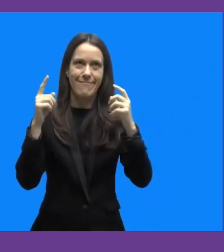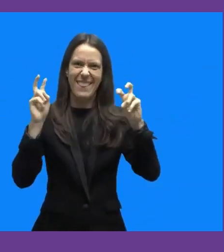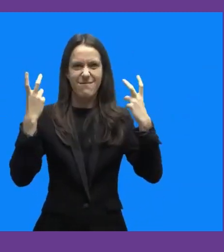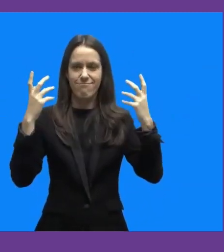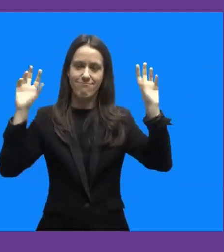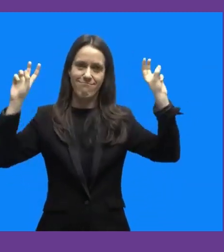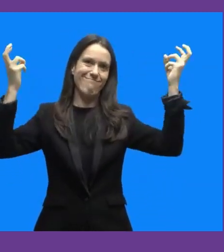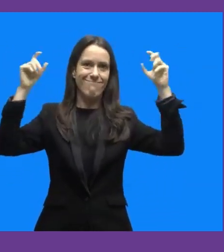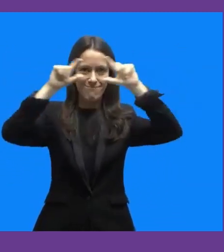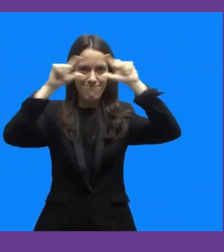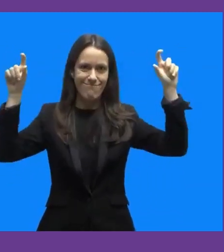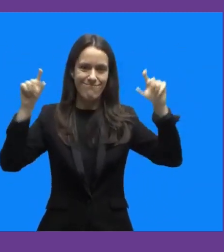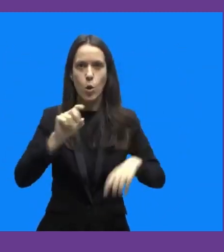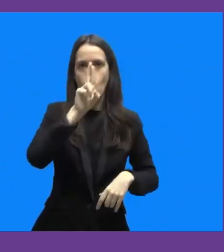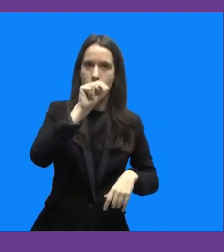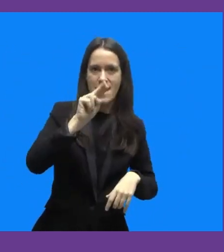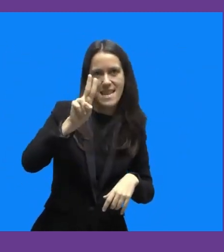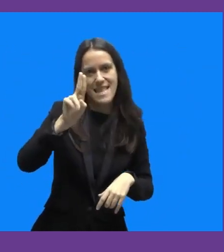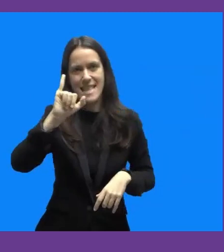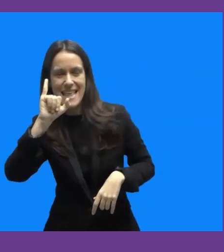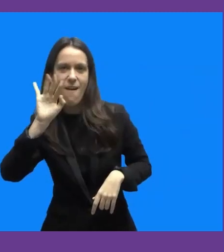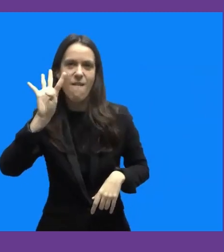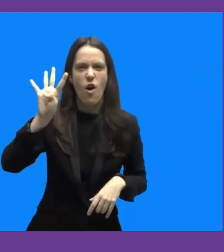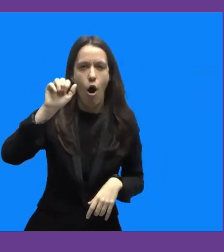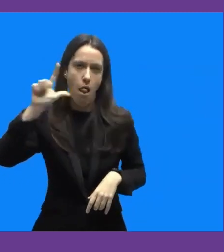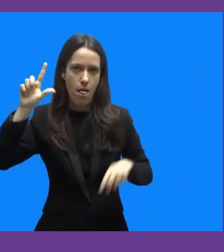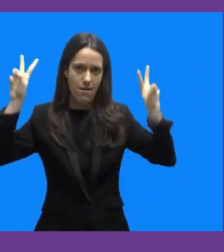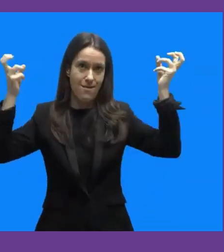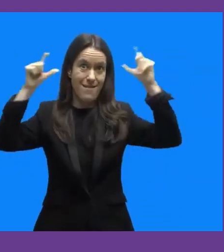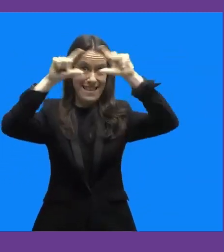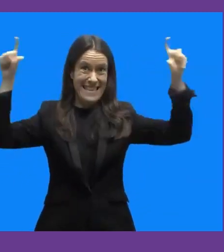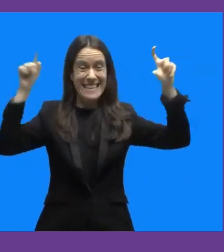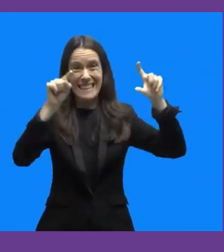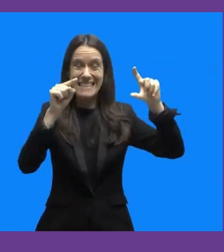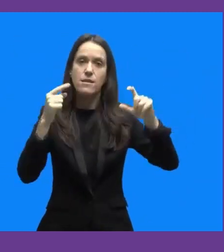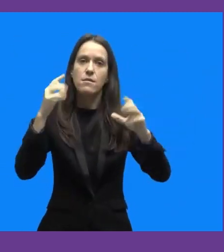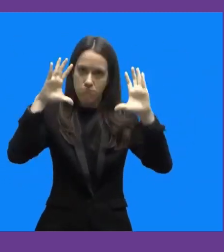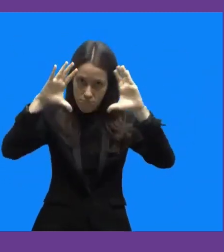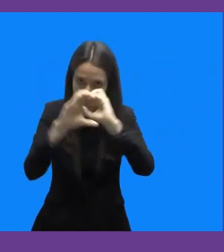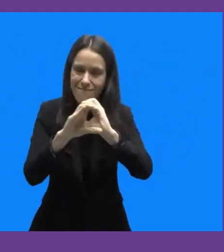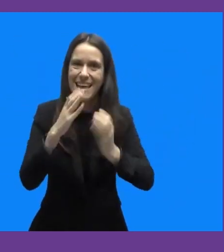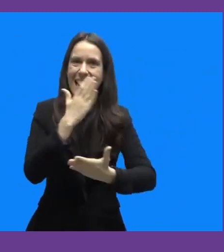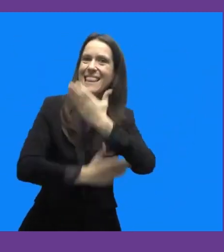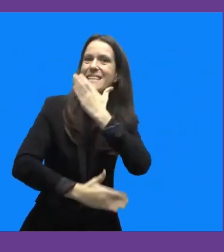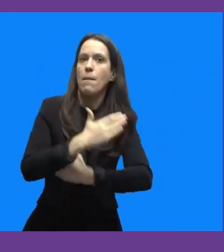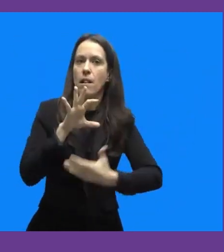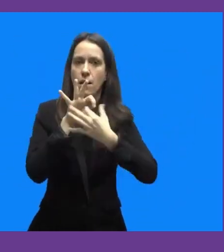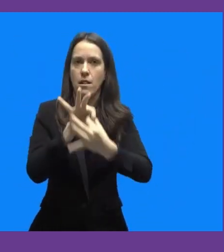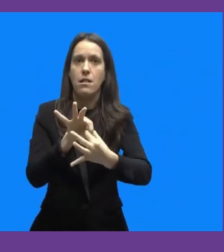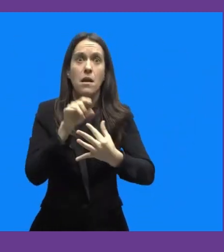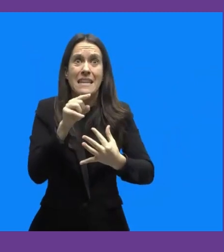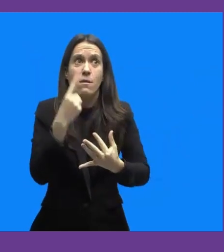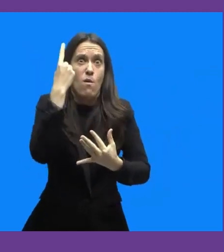a product, a tool that was really focused on disability, which is a part of all the